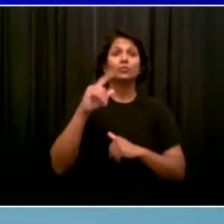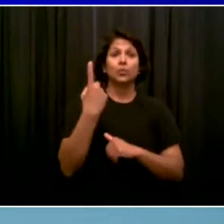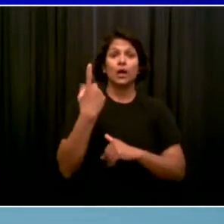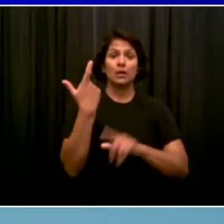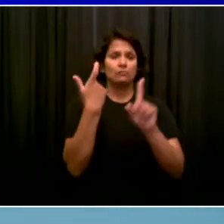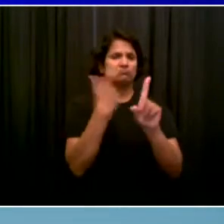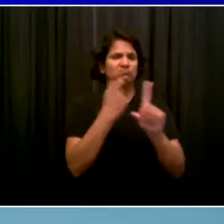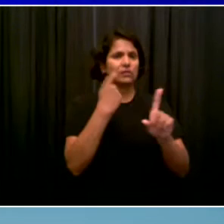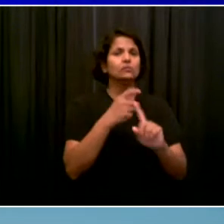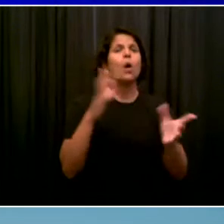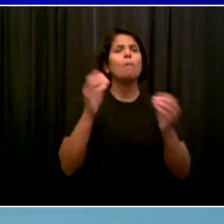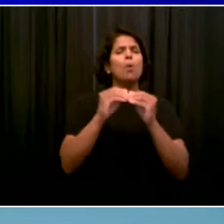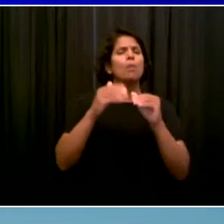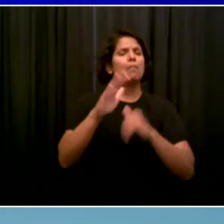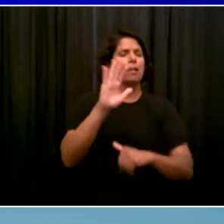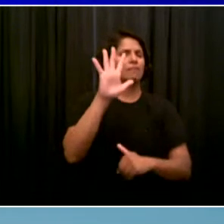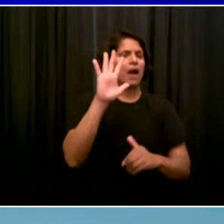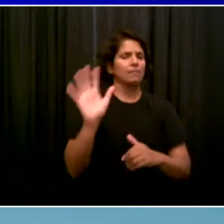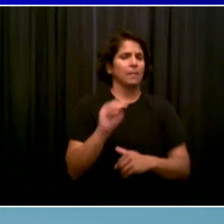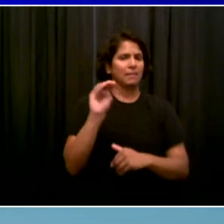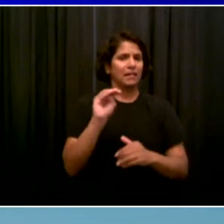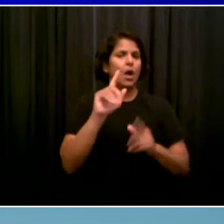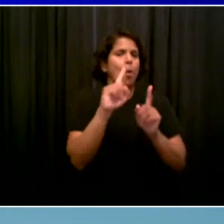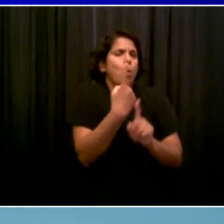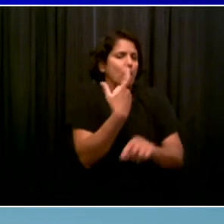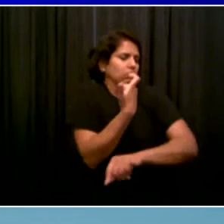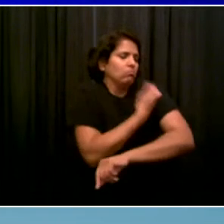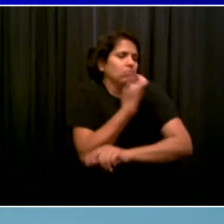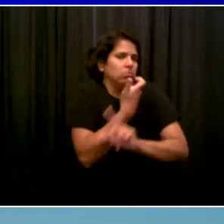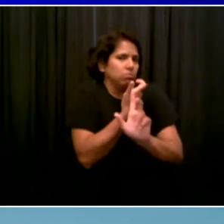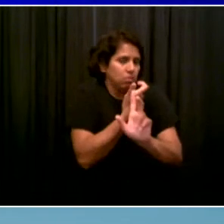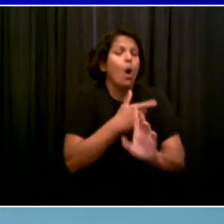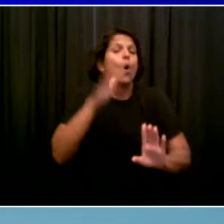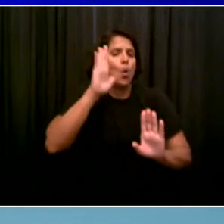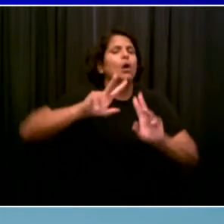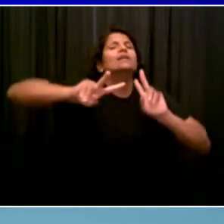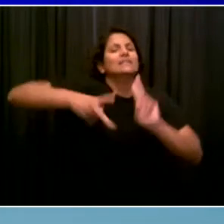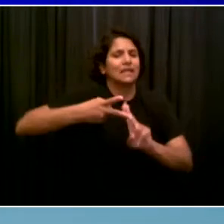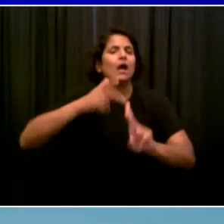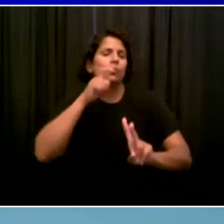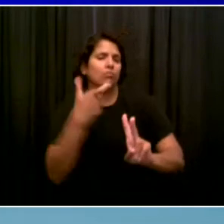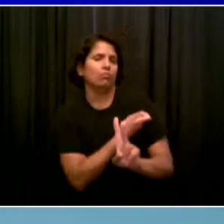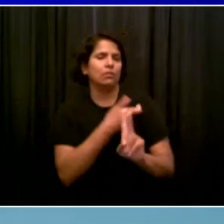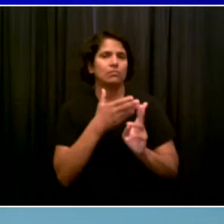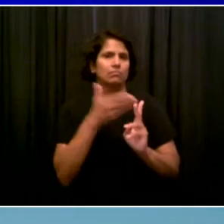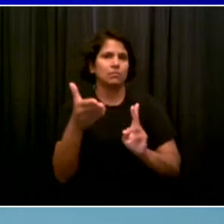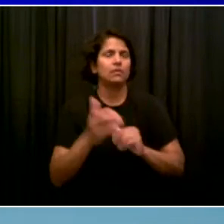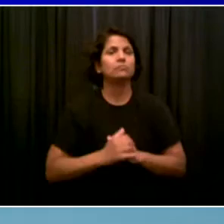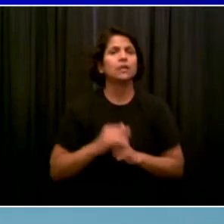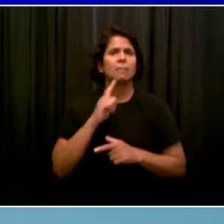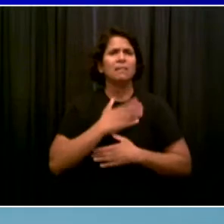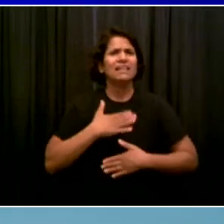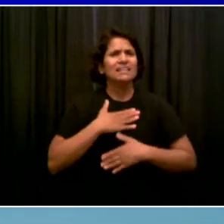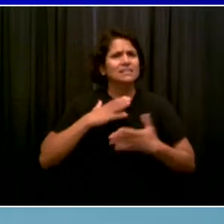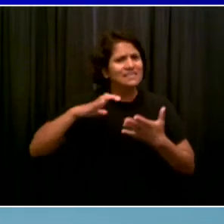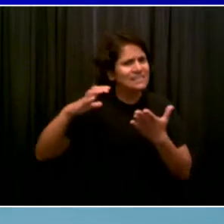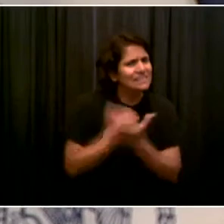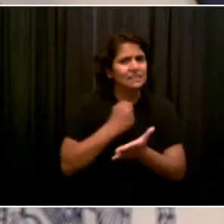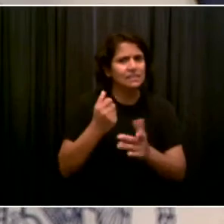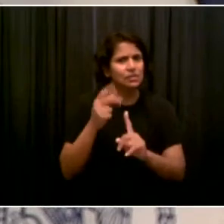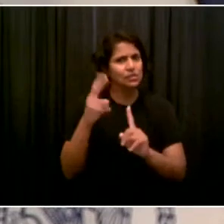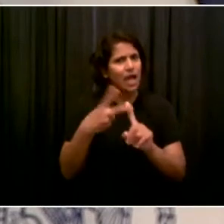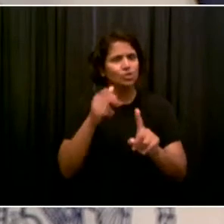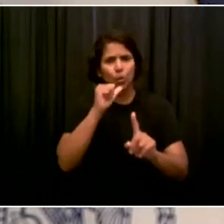get that second dose as quickly as possible. We know that's what New Yorkers are doing. We want to build on this rapidly, and that's why we announced yesterday